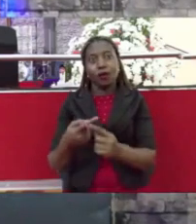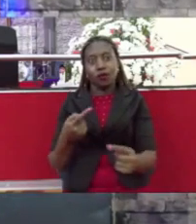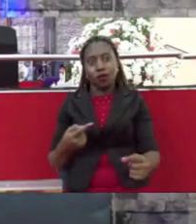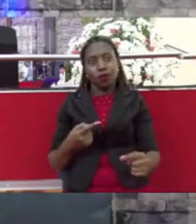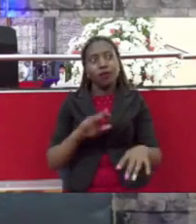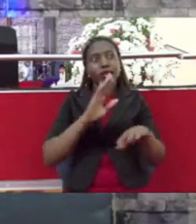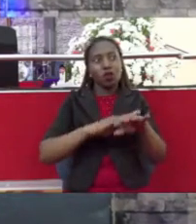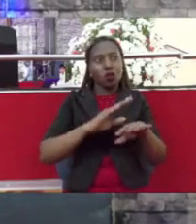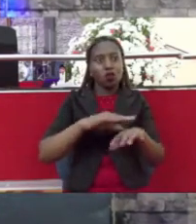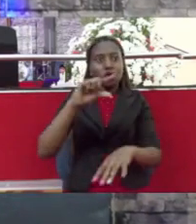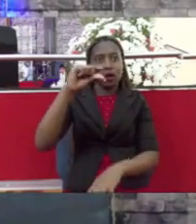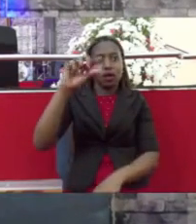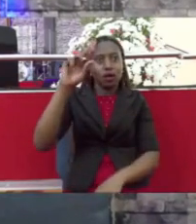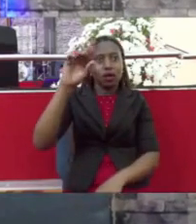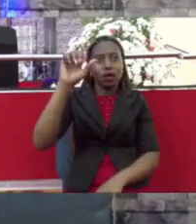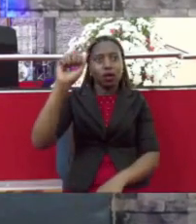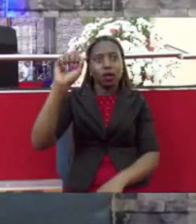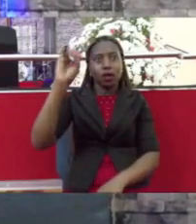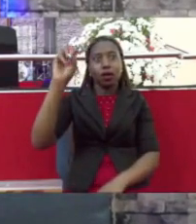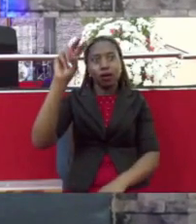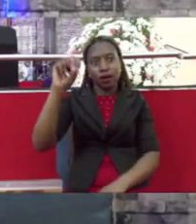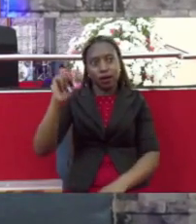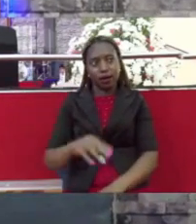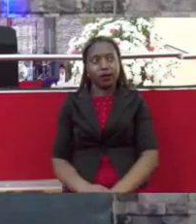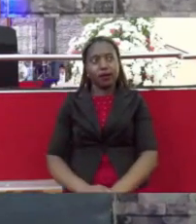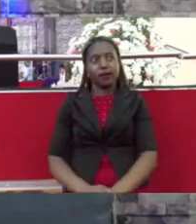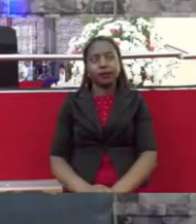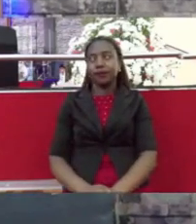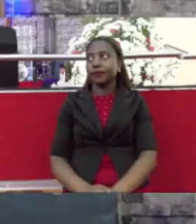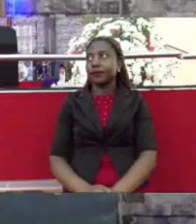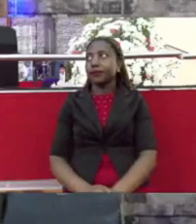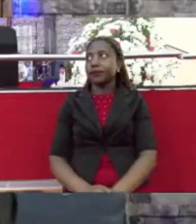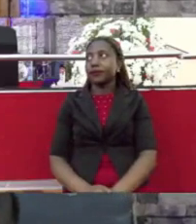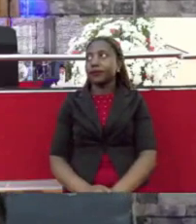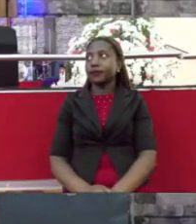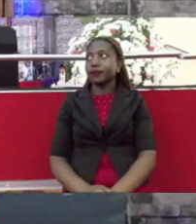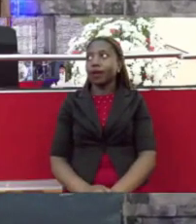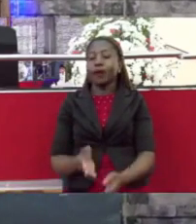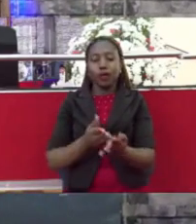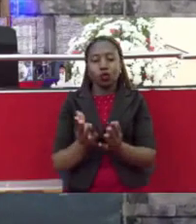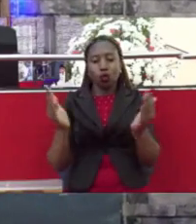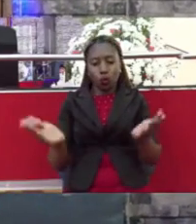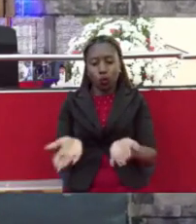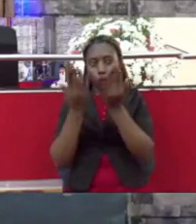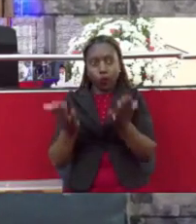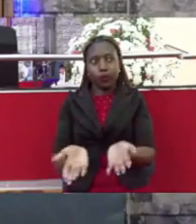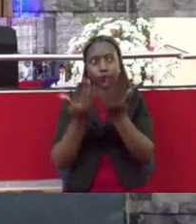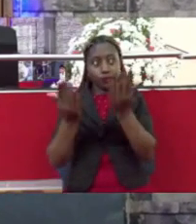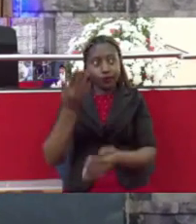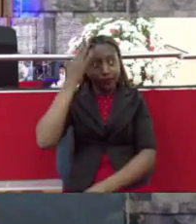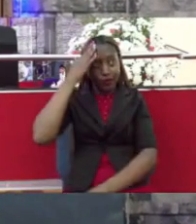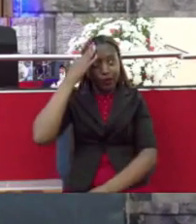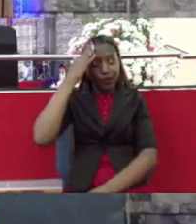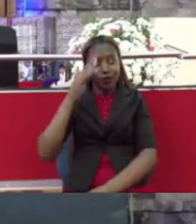fanning. Na kutokana na ile mbegu, by fanning. Ya kuweza kupepeta. Again,